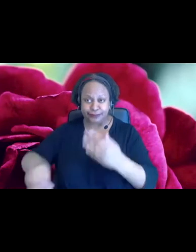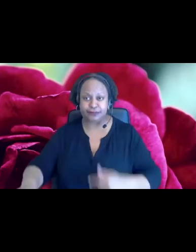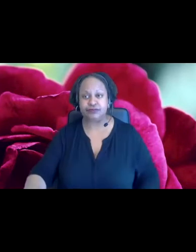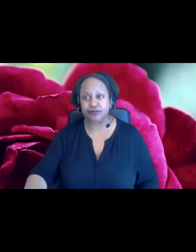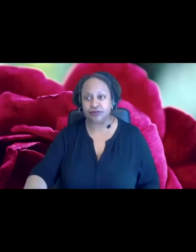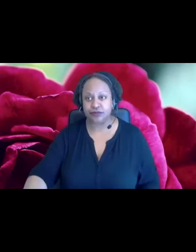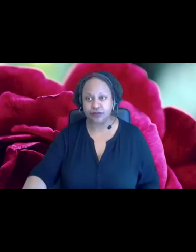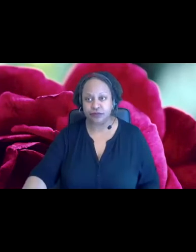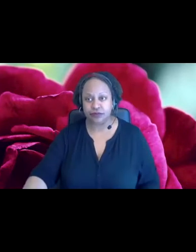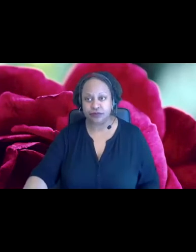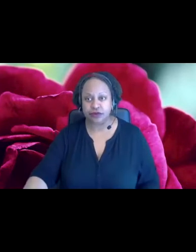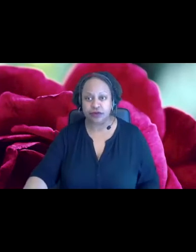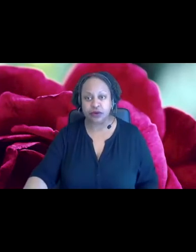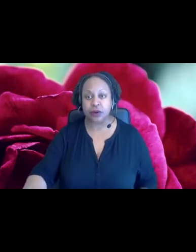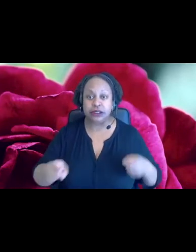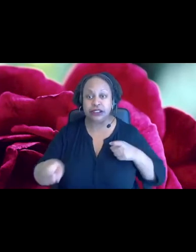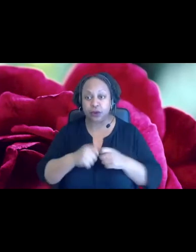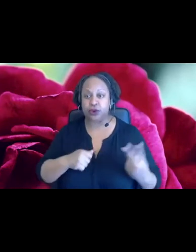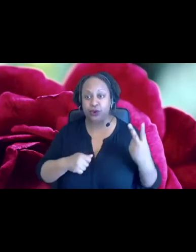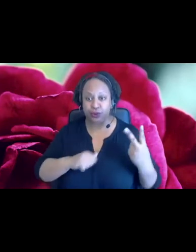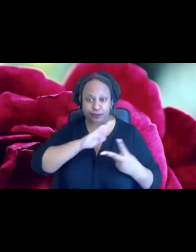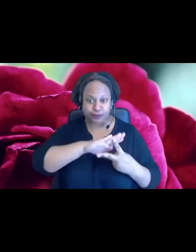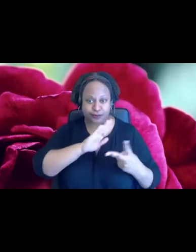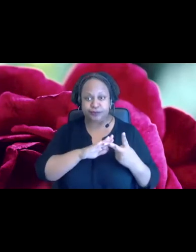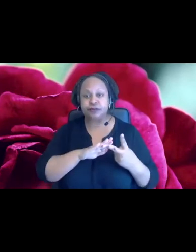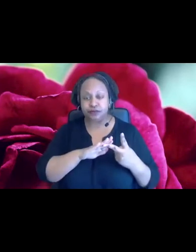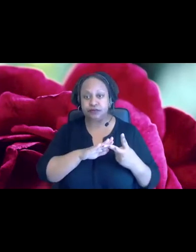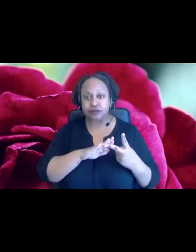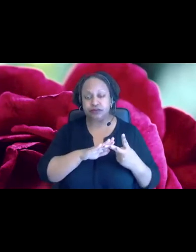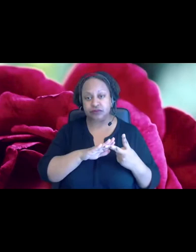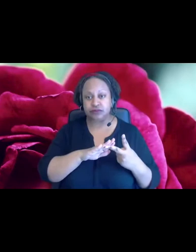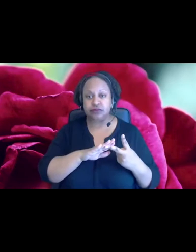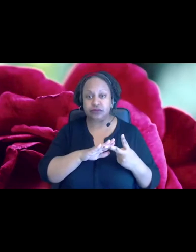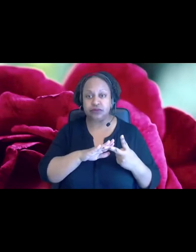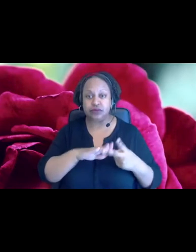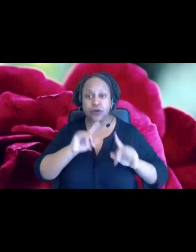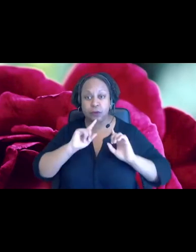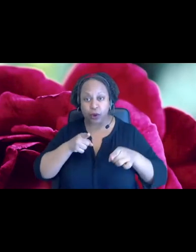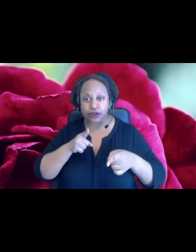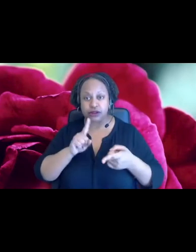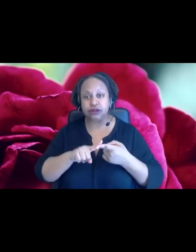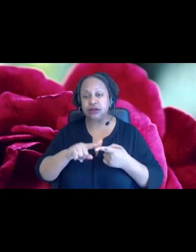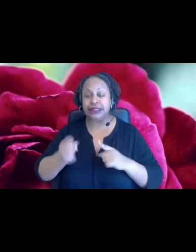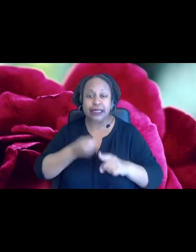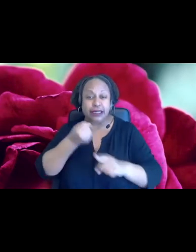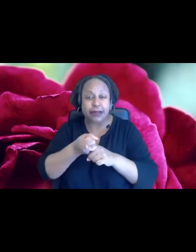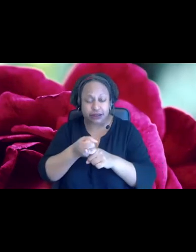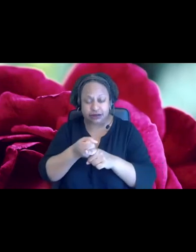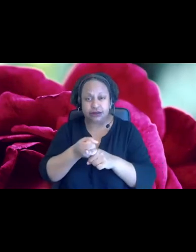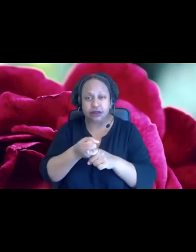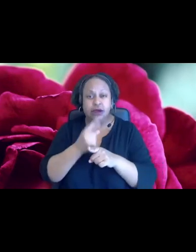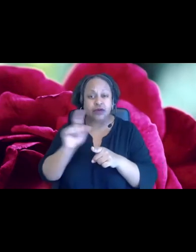dealing with two areas. One is the reporting and the tax implications of any